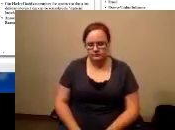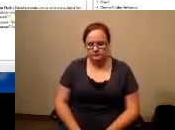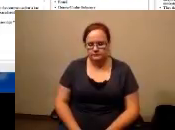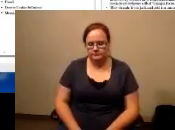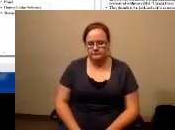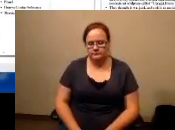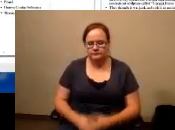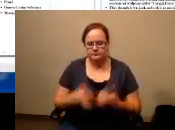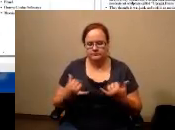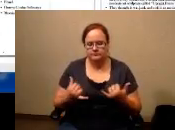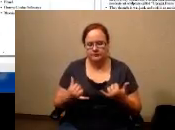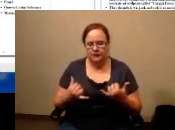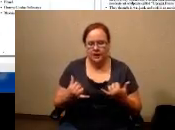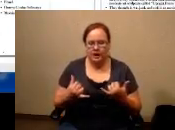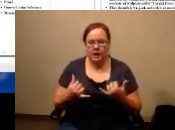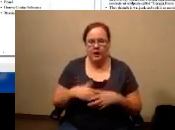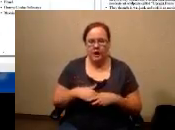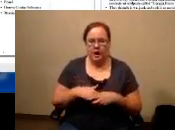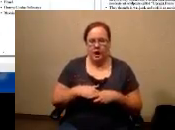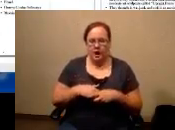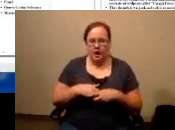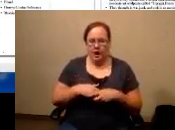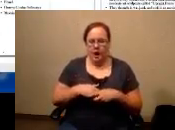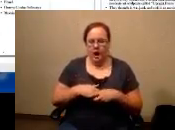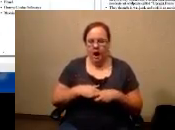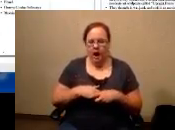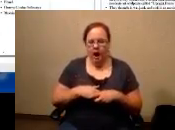Now, one twist on the silver lining.